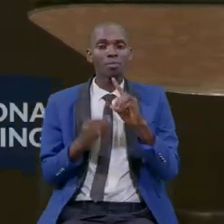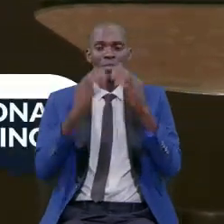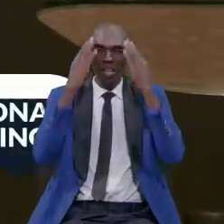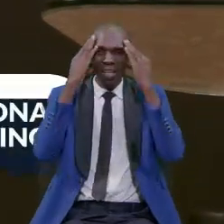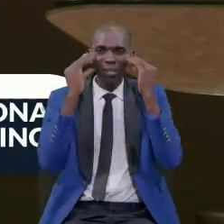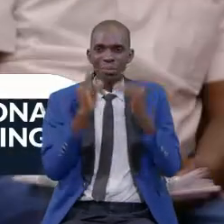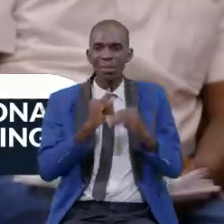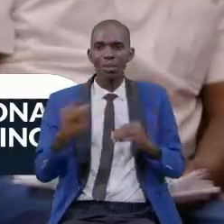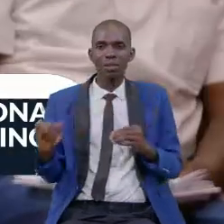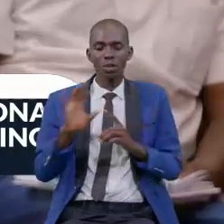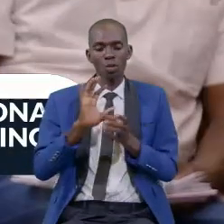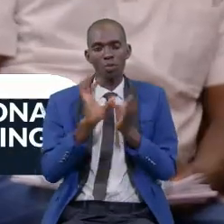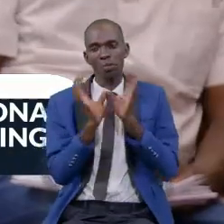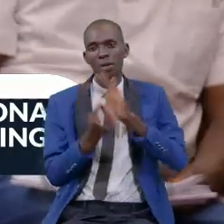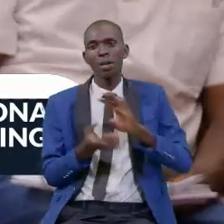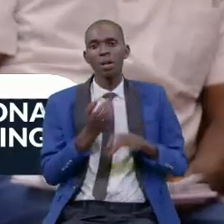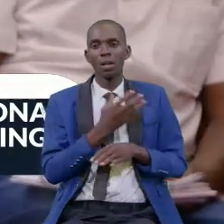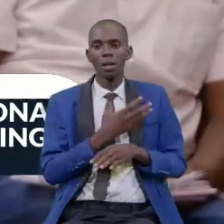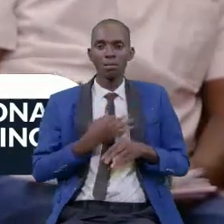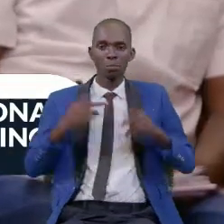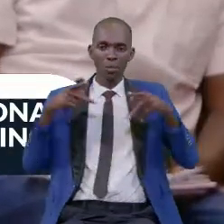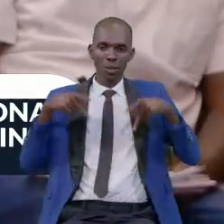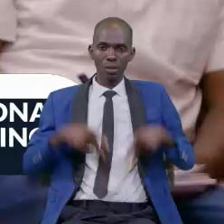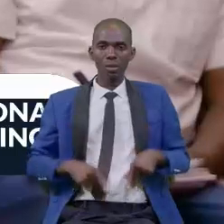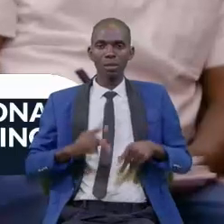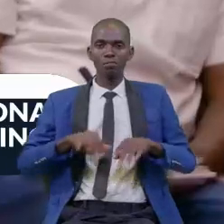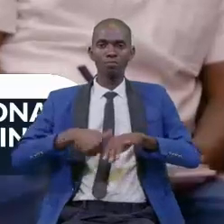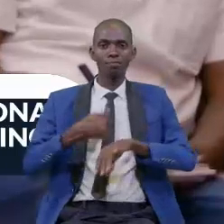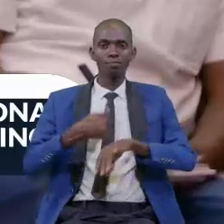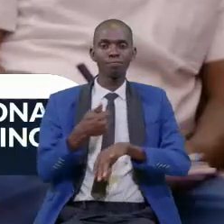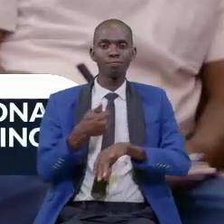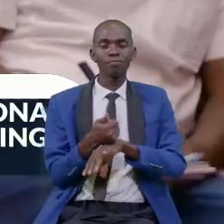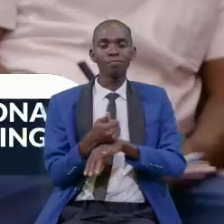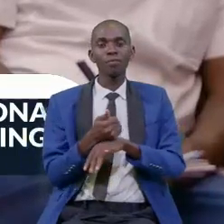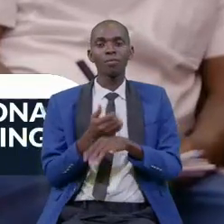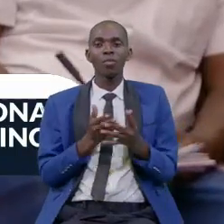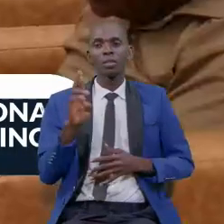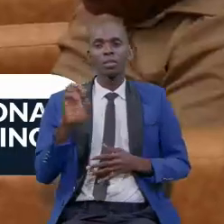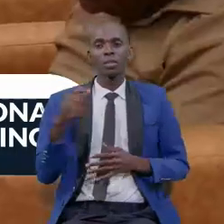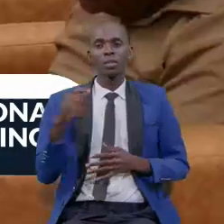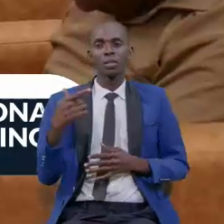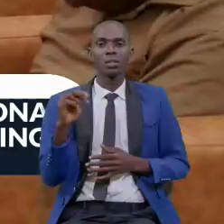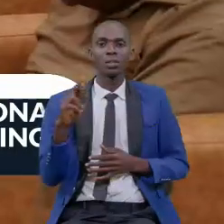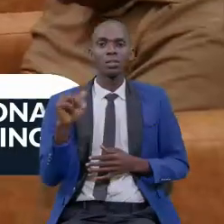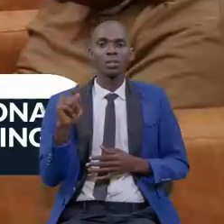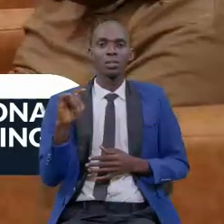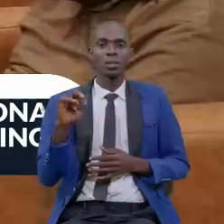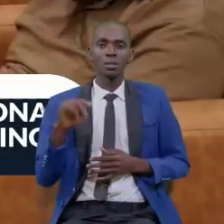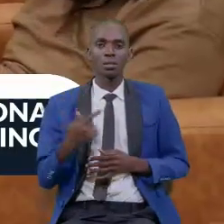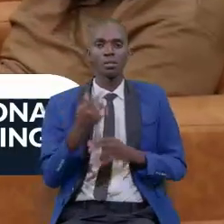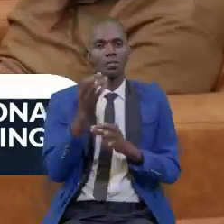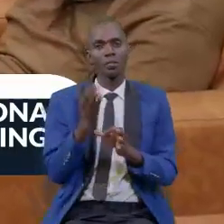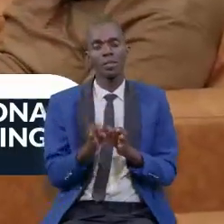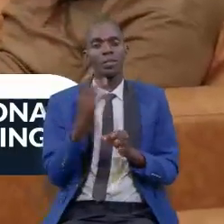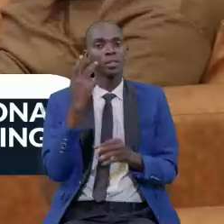experiencing conversion and personal confirmation through regenerating faith. We're looking